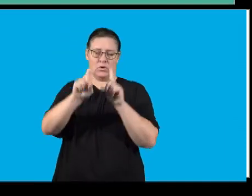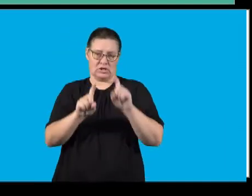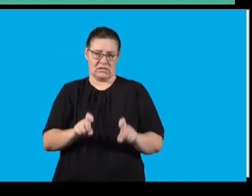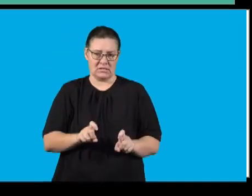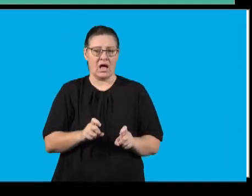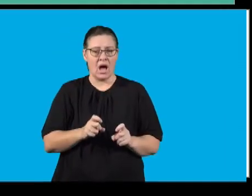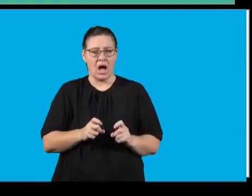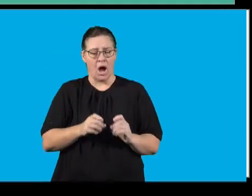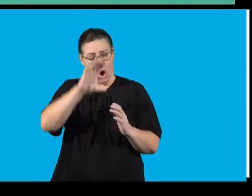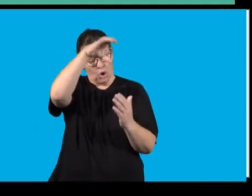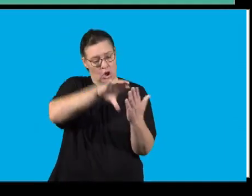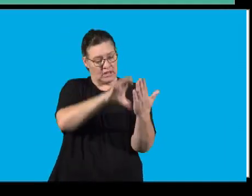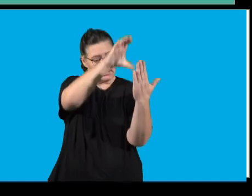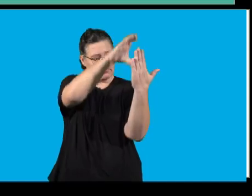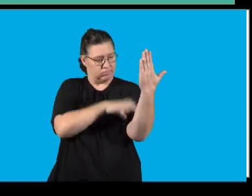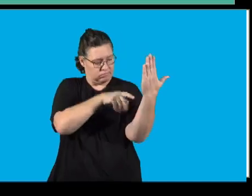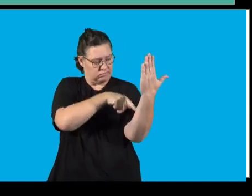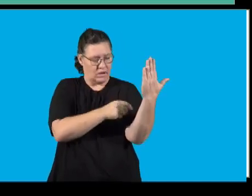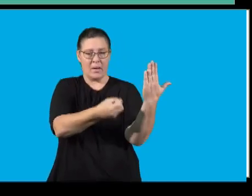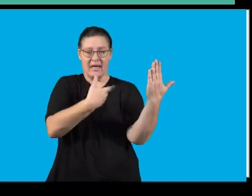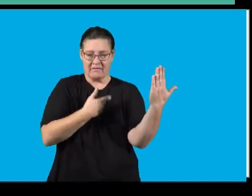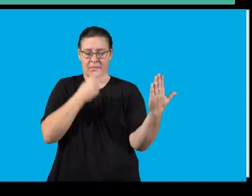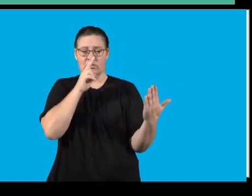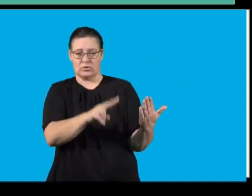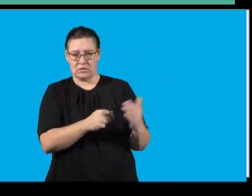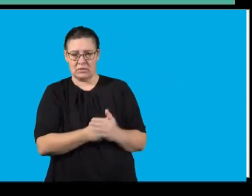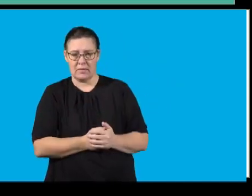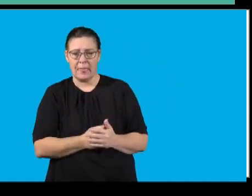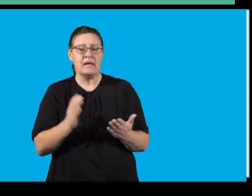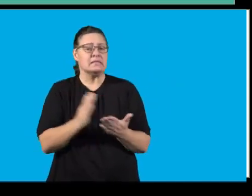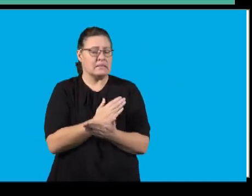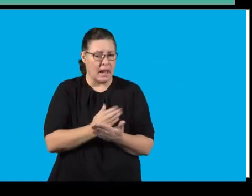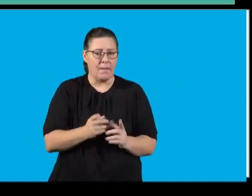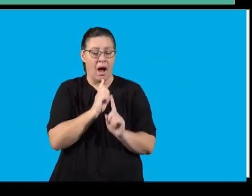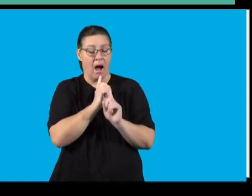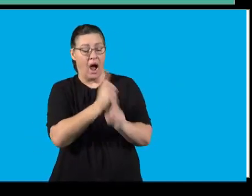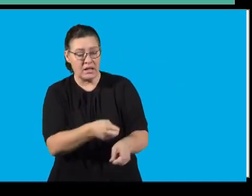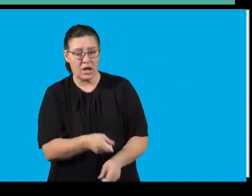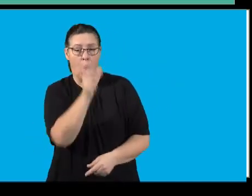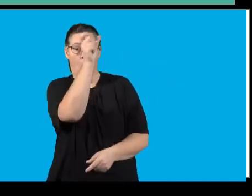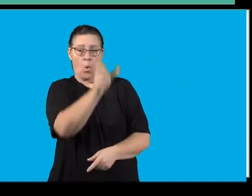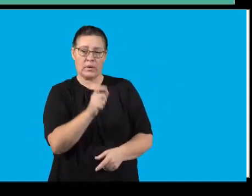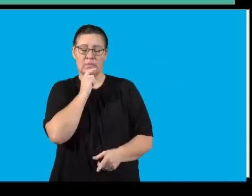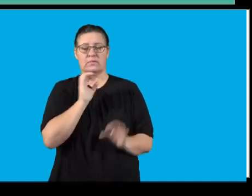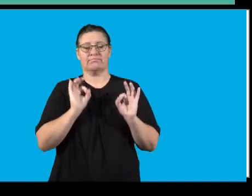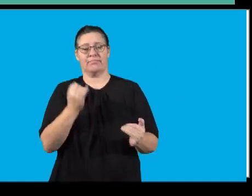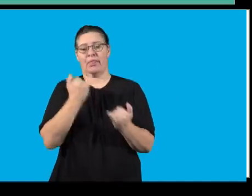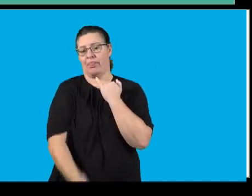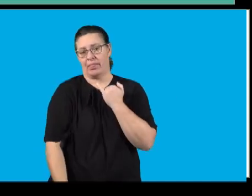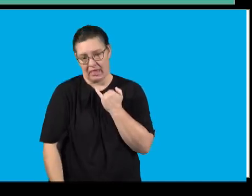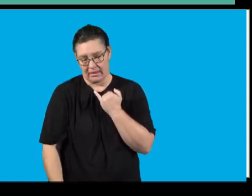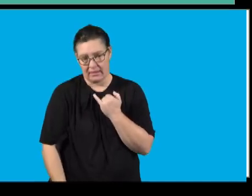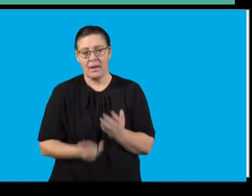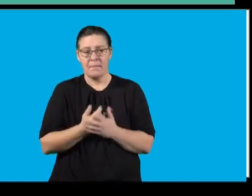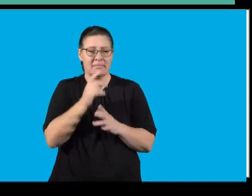right, and look at the contextual evidence that is given to us. And many times learners don't use the correct vocabulary to answer these